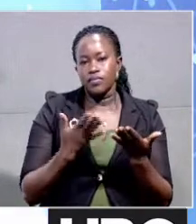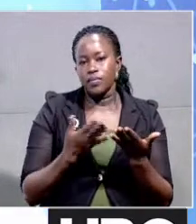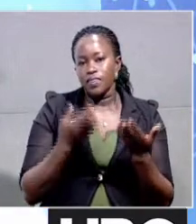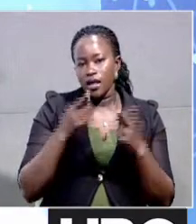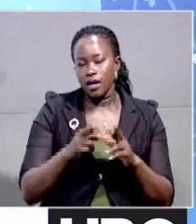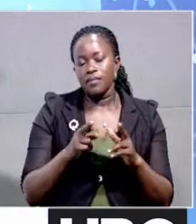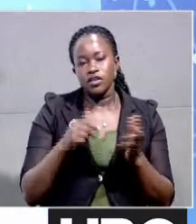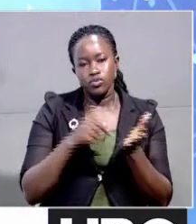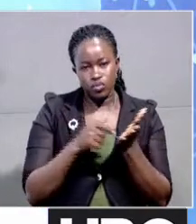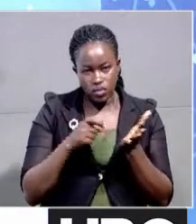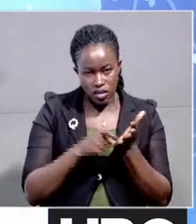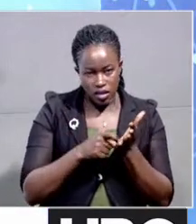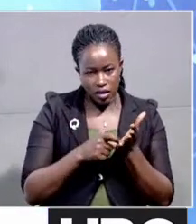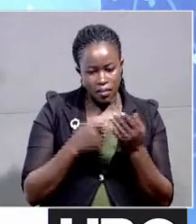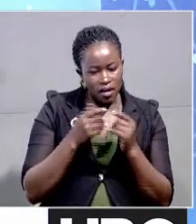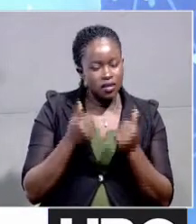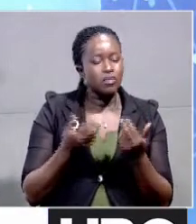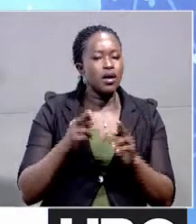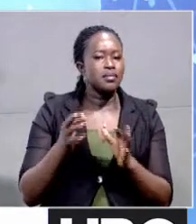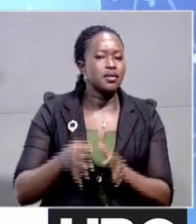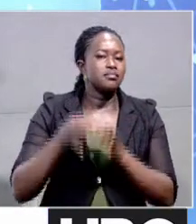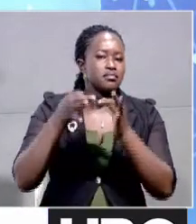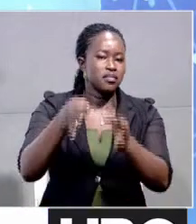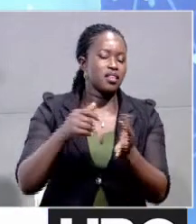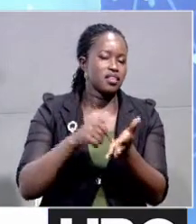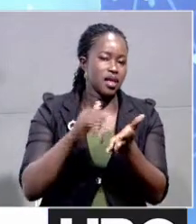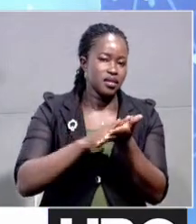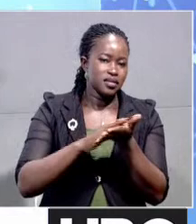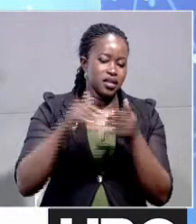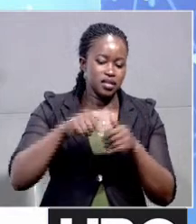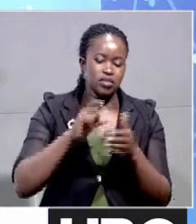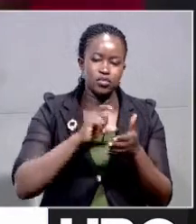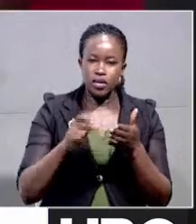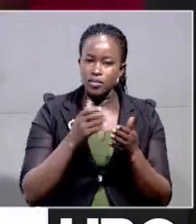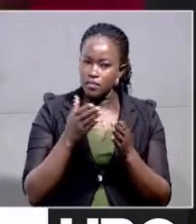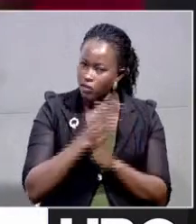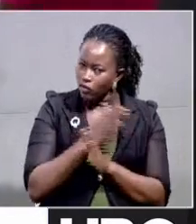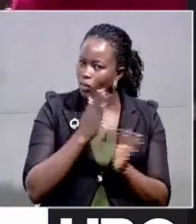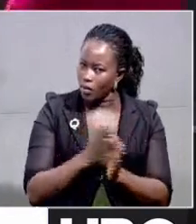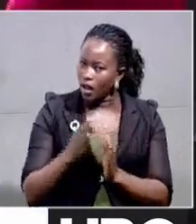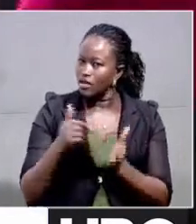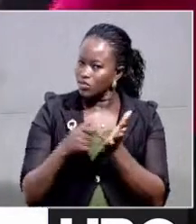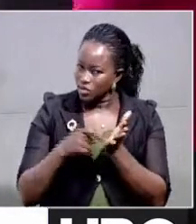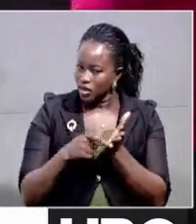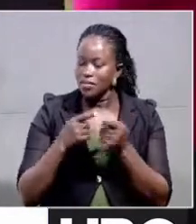has been postponed to Thursday this week. Robert Onyango gives us more.